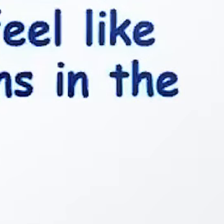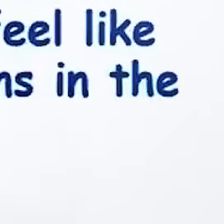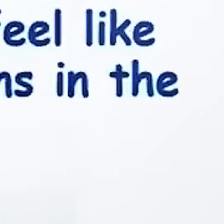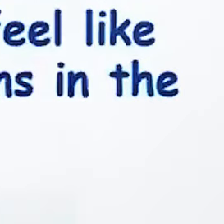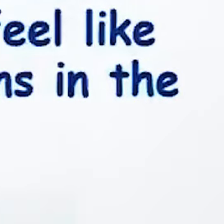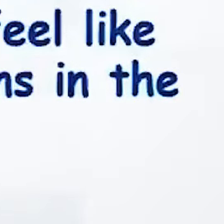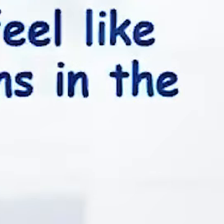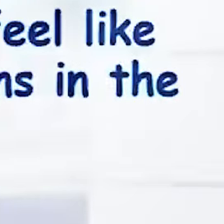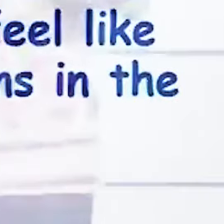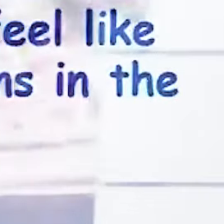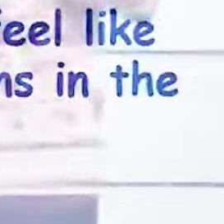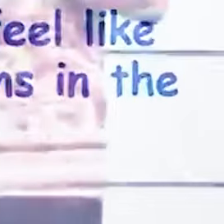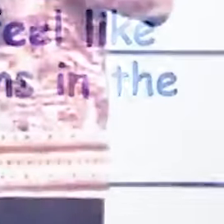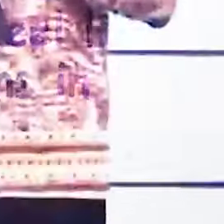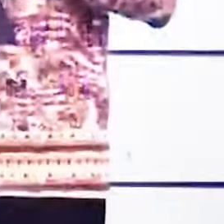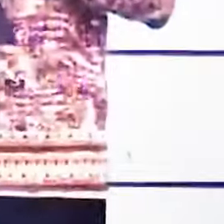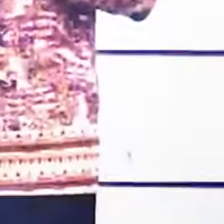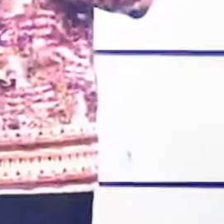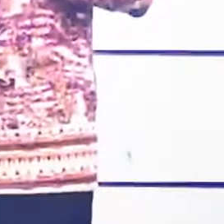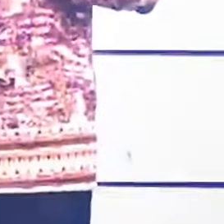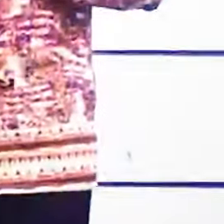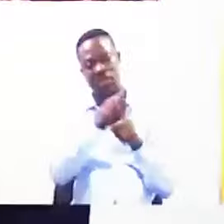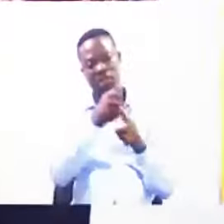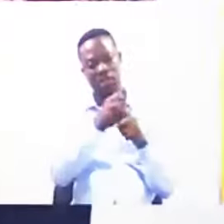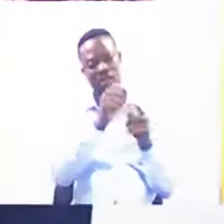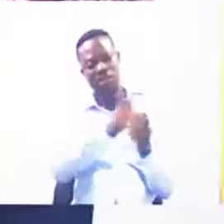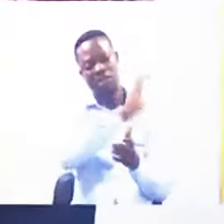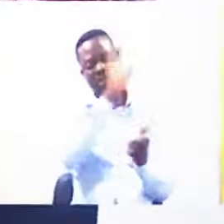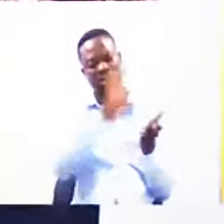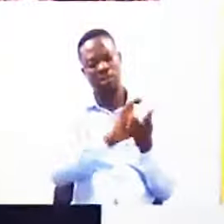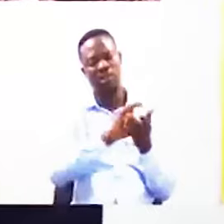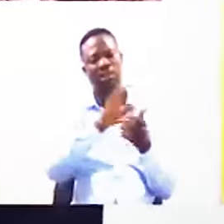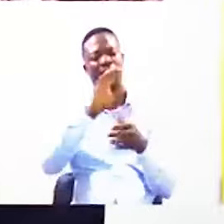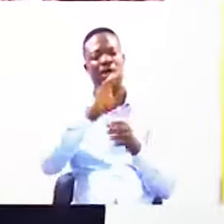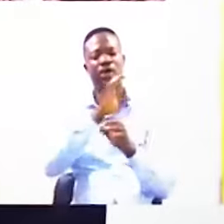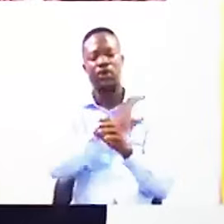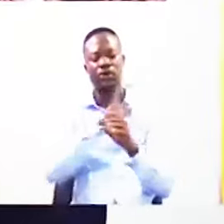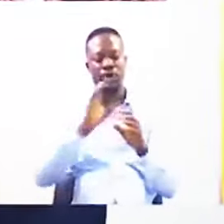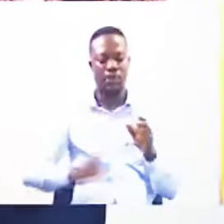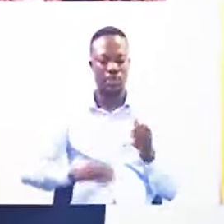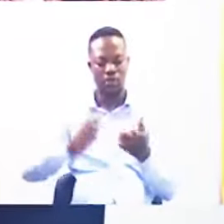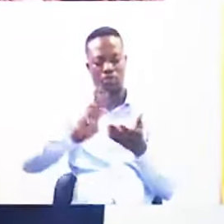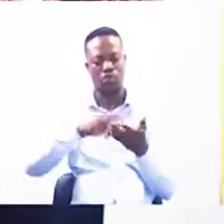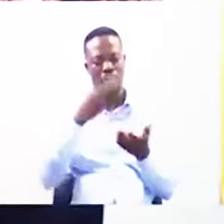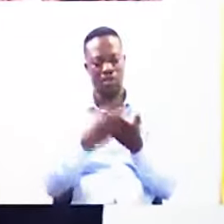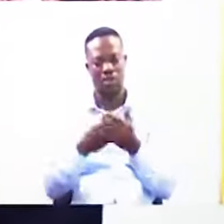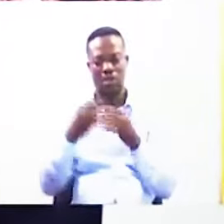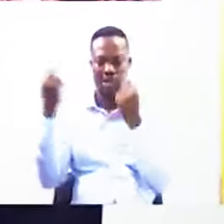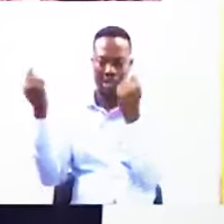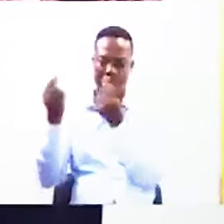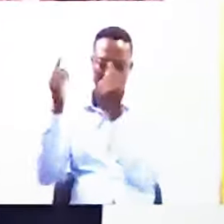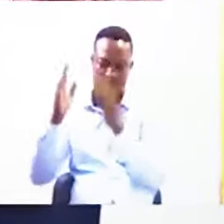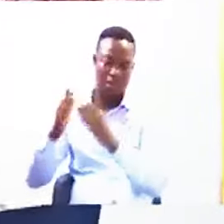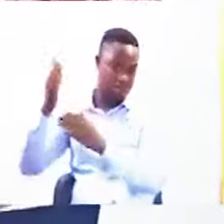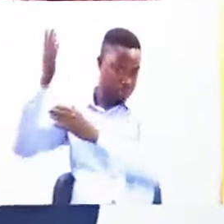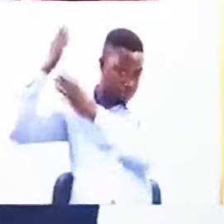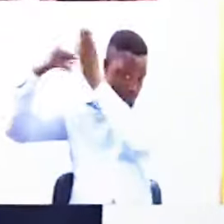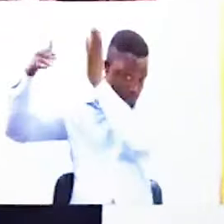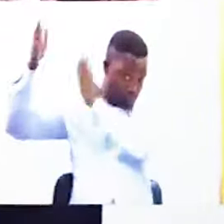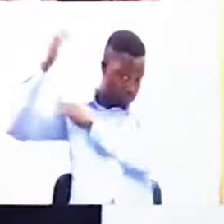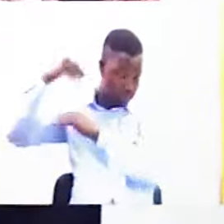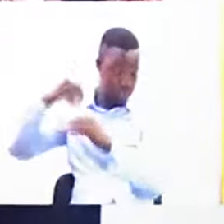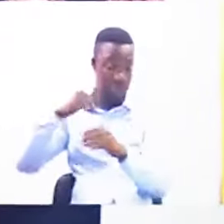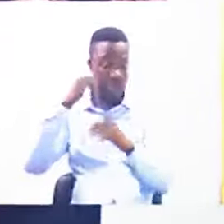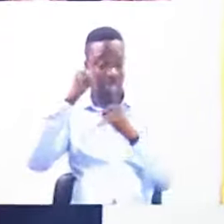The Jerusalem church was the center of the Christian witness to the Gentiles in its earliest days.